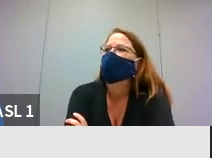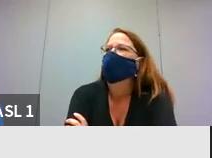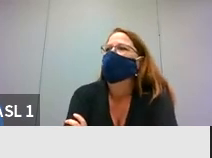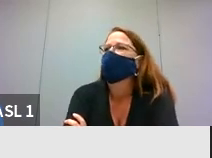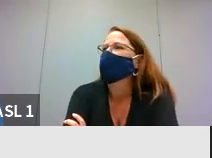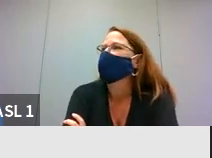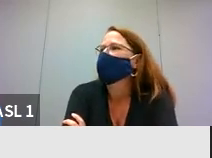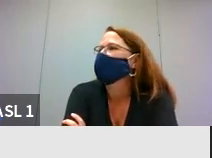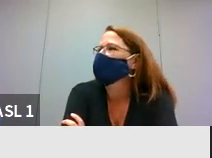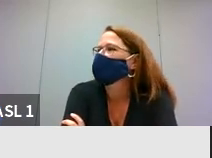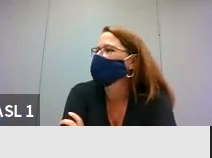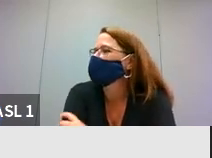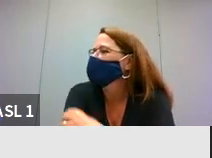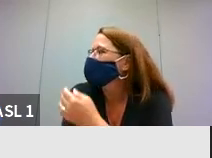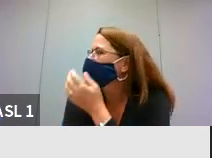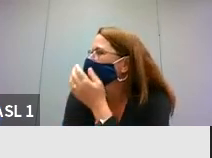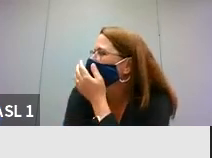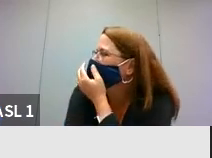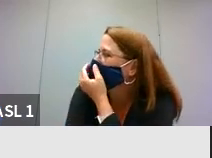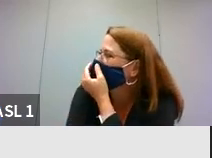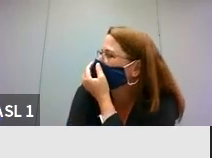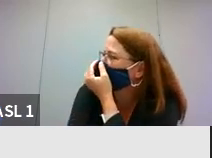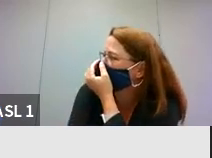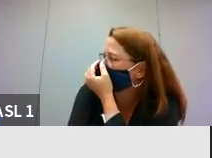I'll unassign her and reassign her.